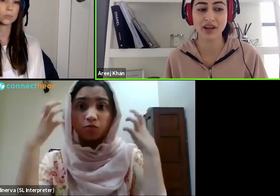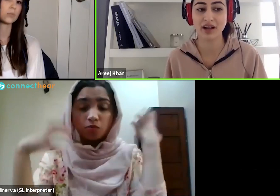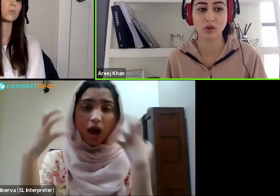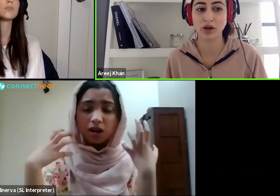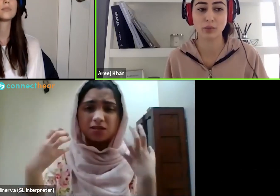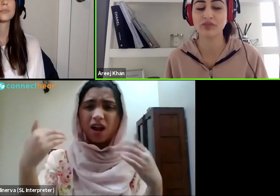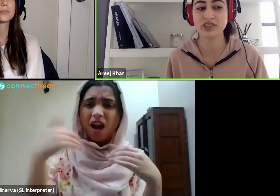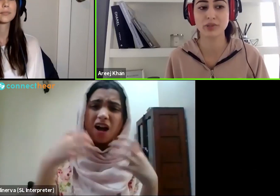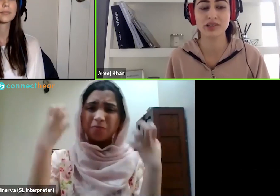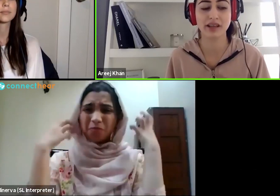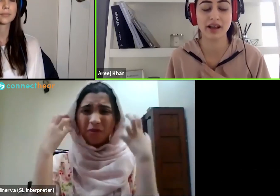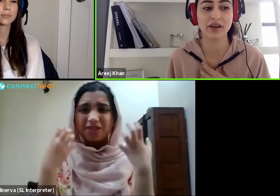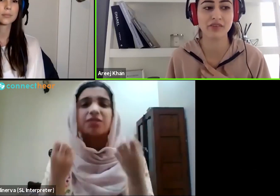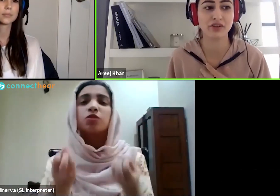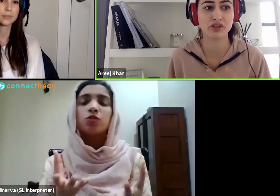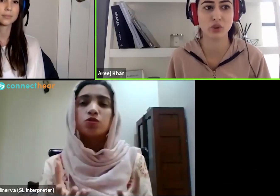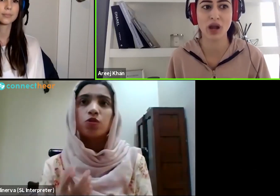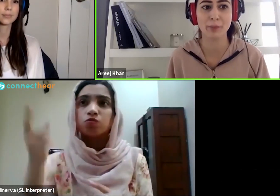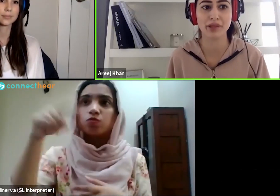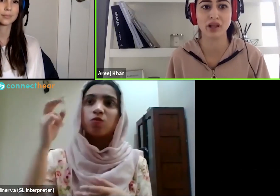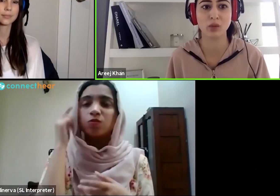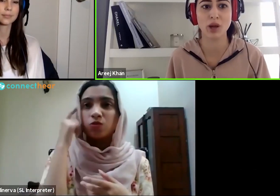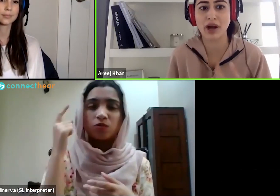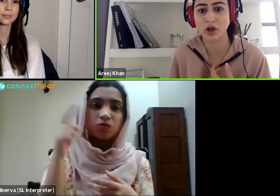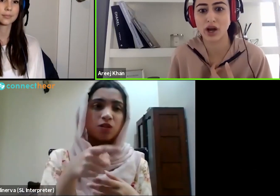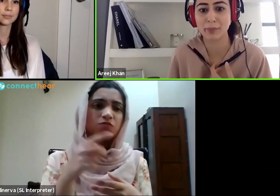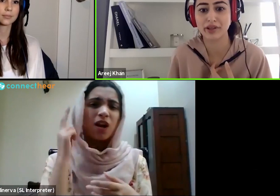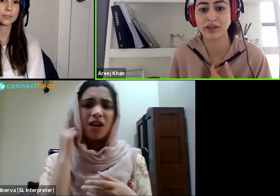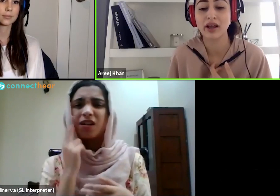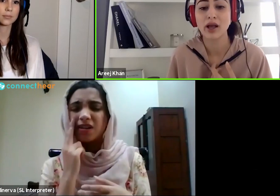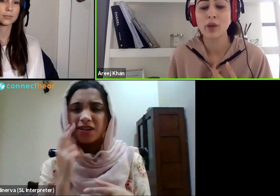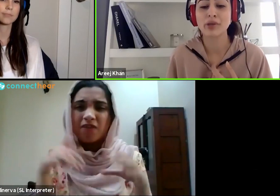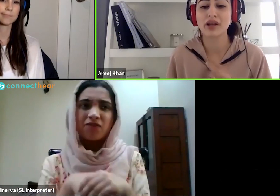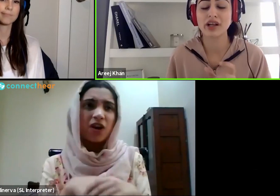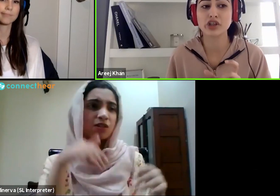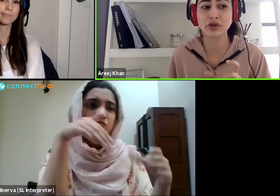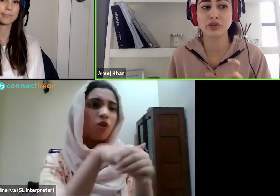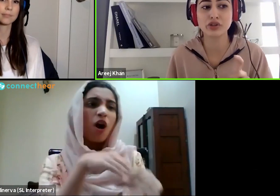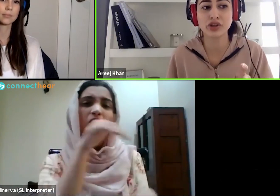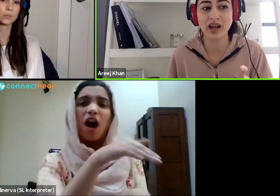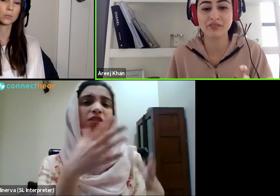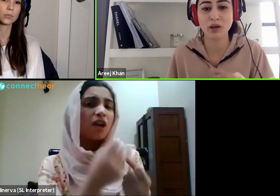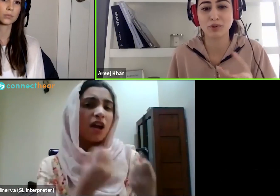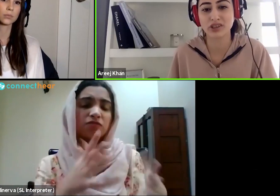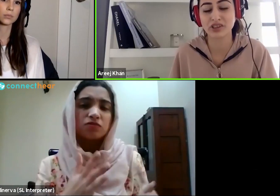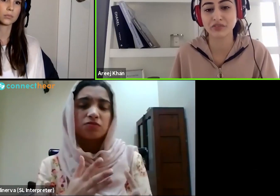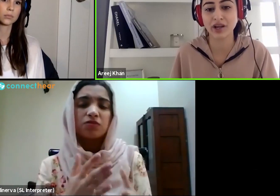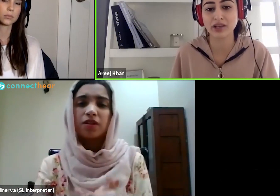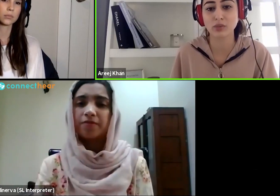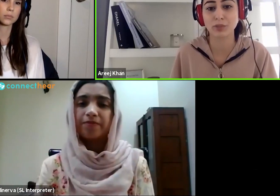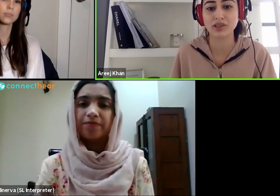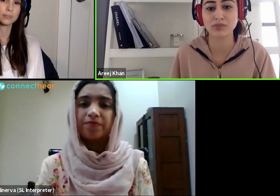deaf or whatever disability they have, and they're so happy. Like, why am I not happy? But it should usually have that